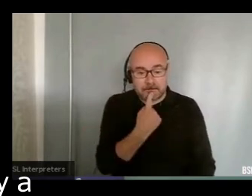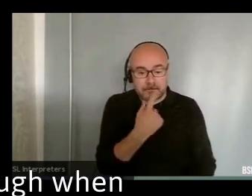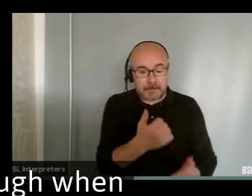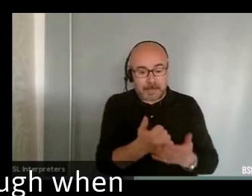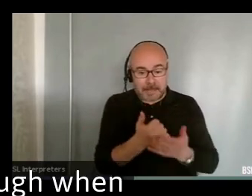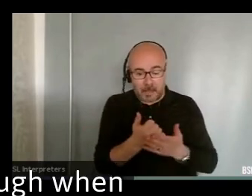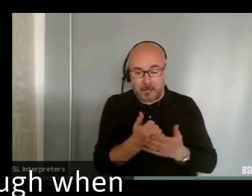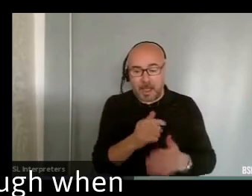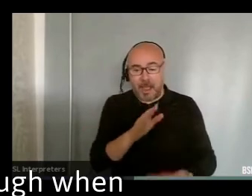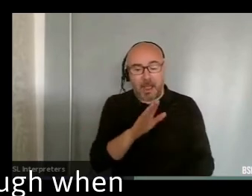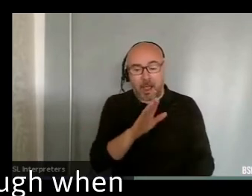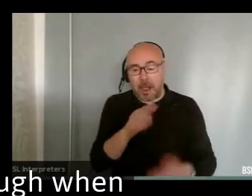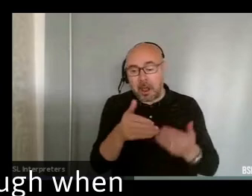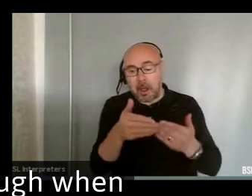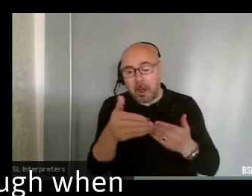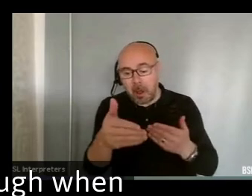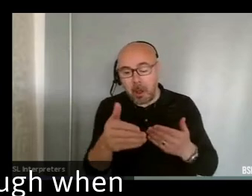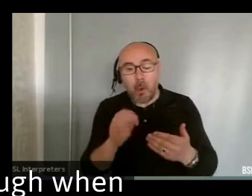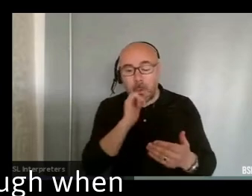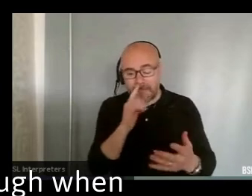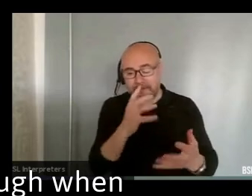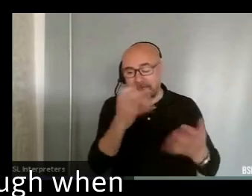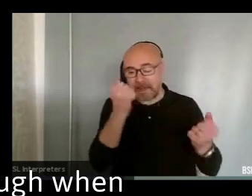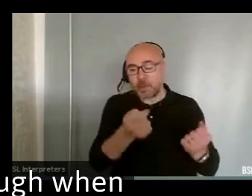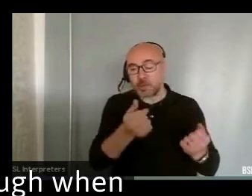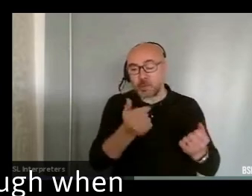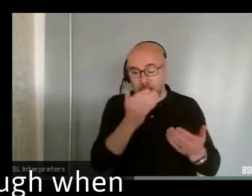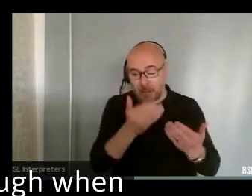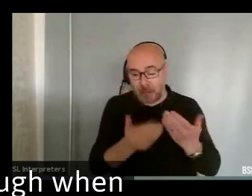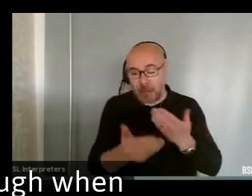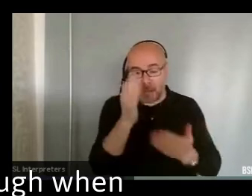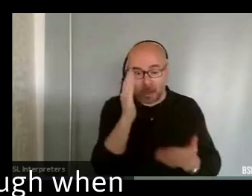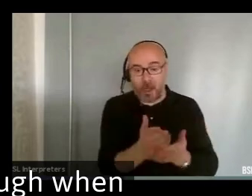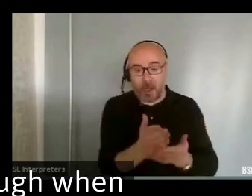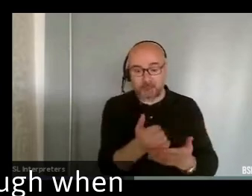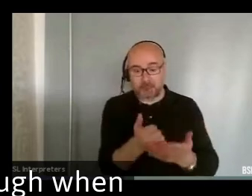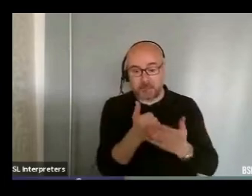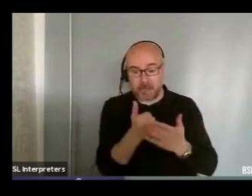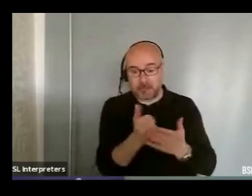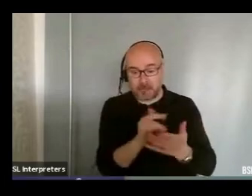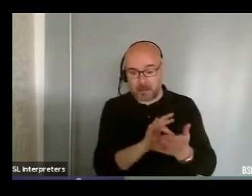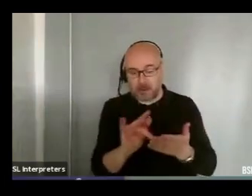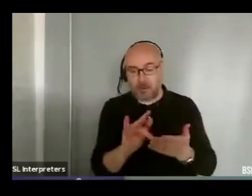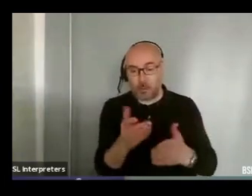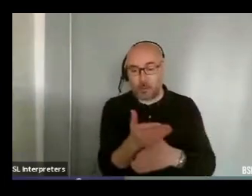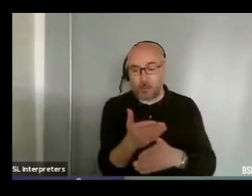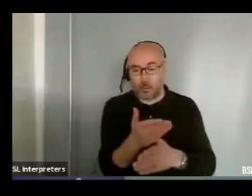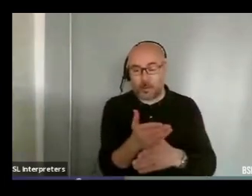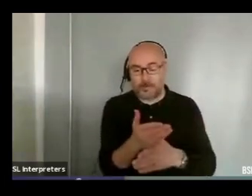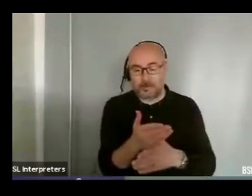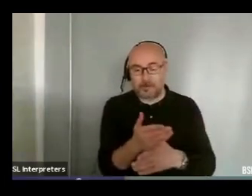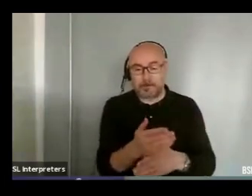processes. However, we will know that soon enough when this drug is getting used in a widespread fashion. So I say that in the knowledge